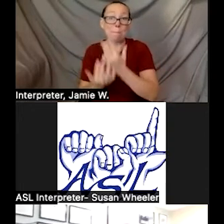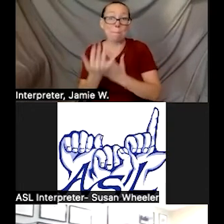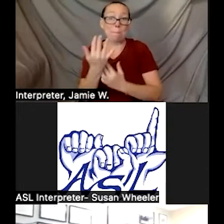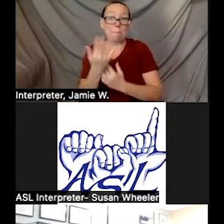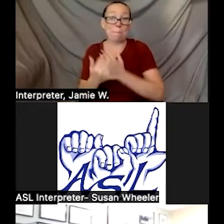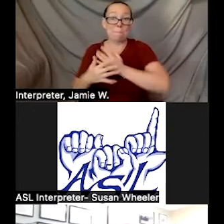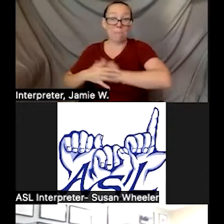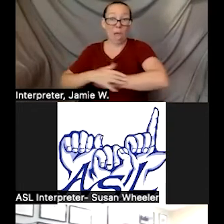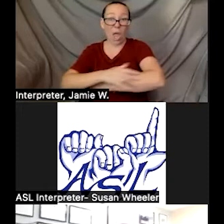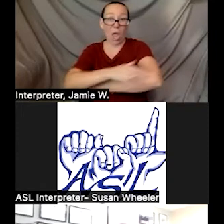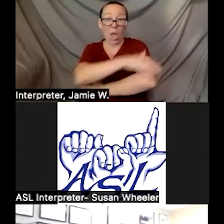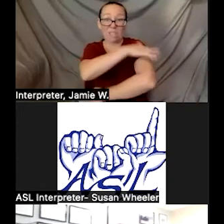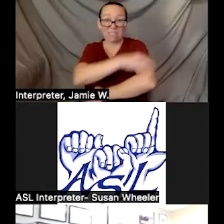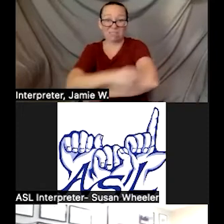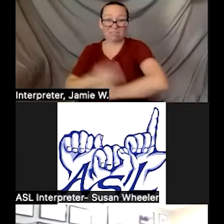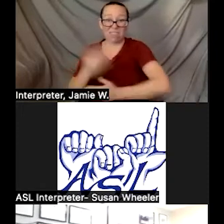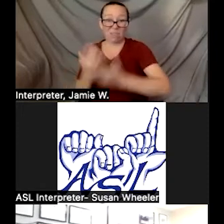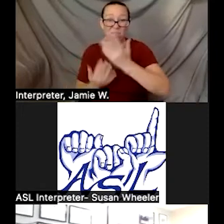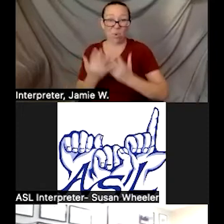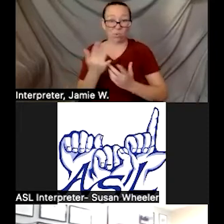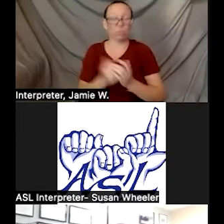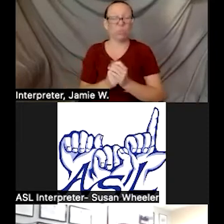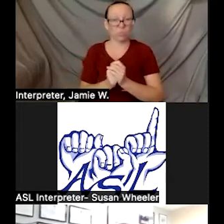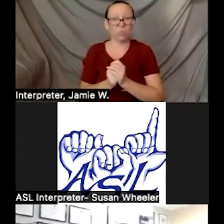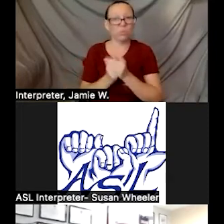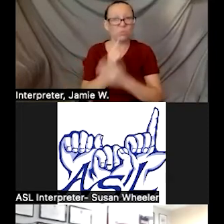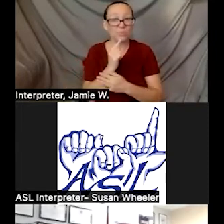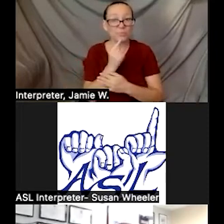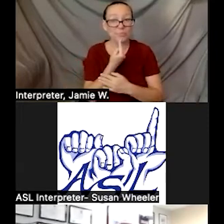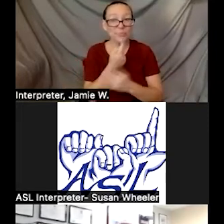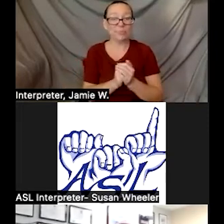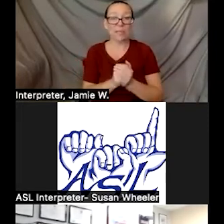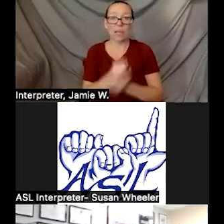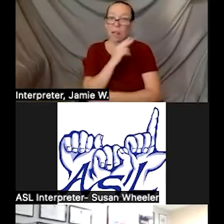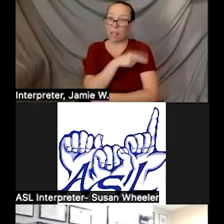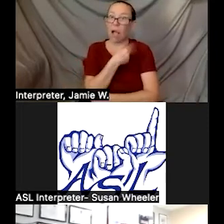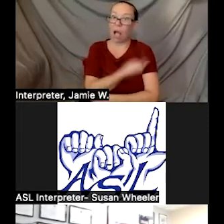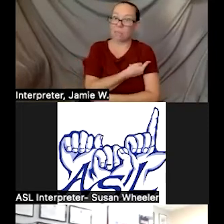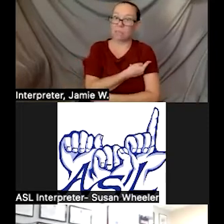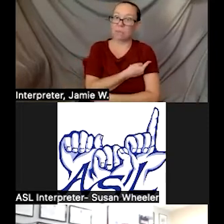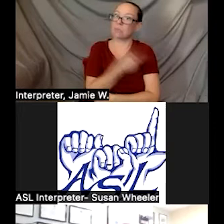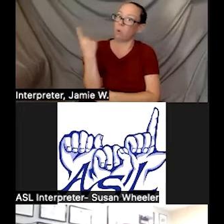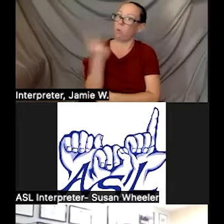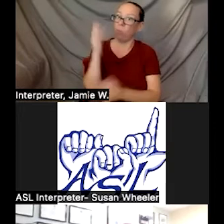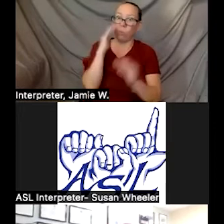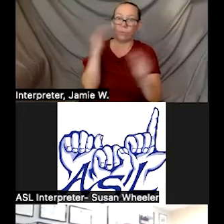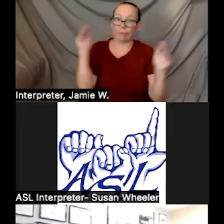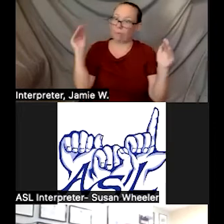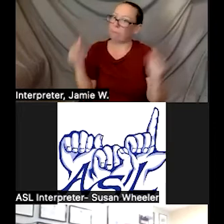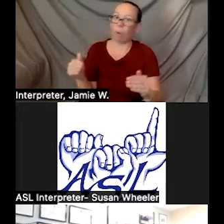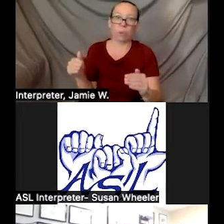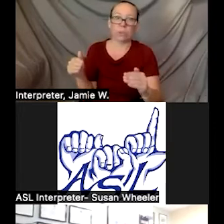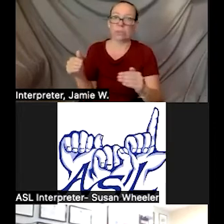area that the hospital associations are all looking at across the country. There's